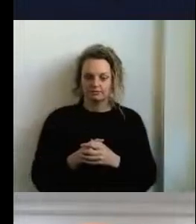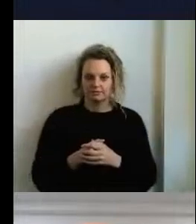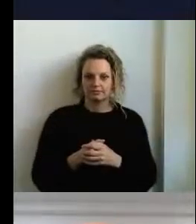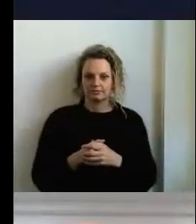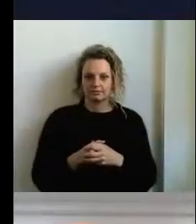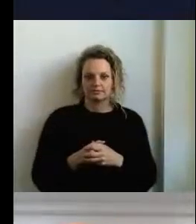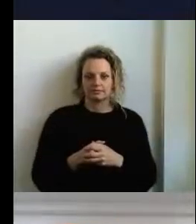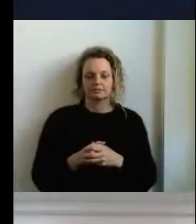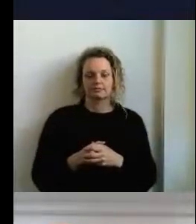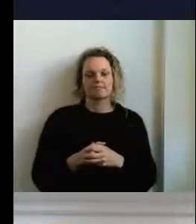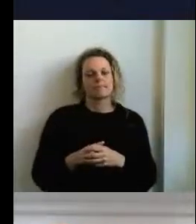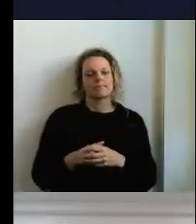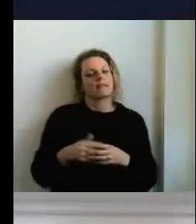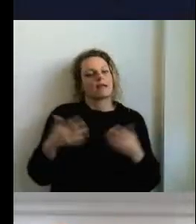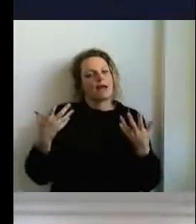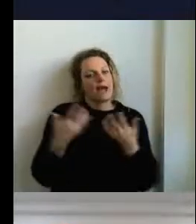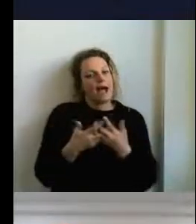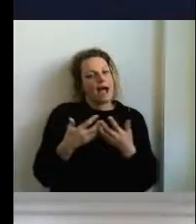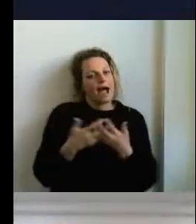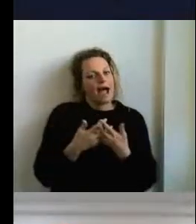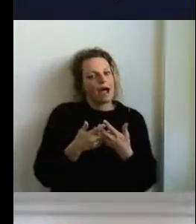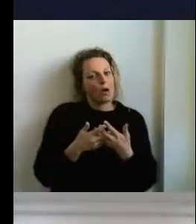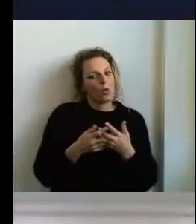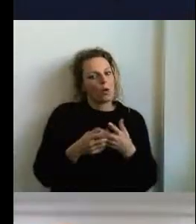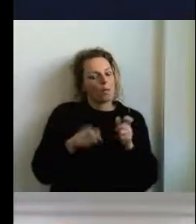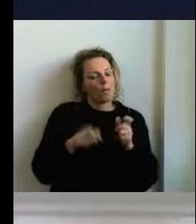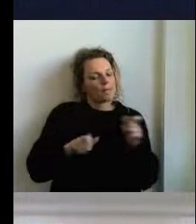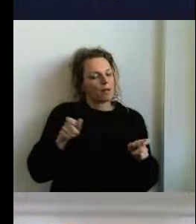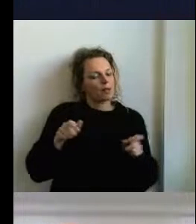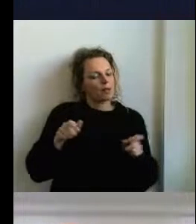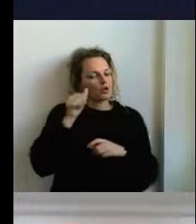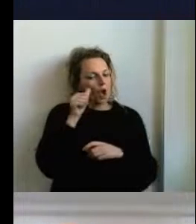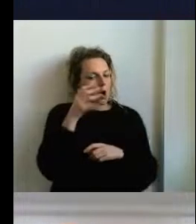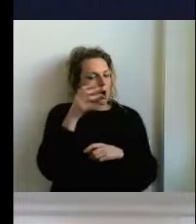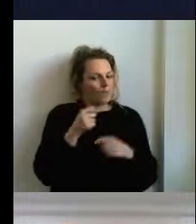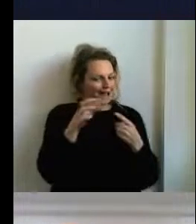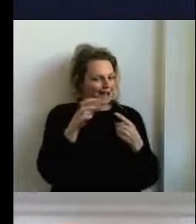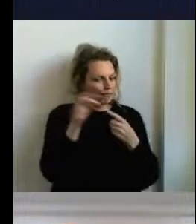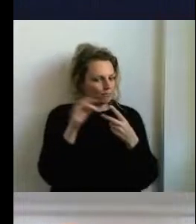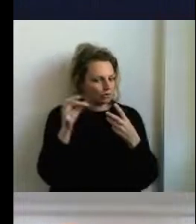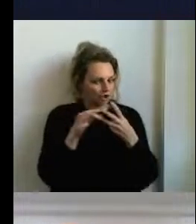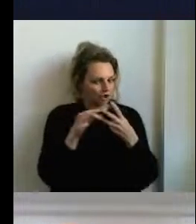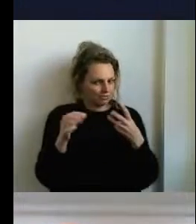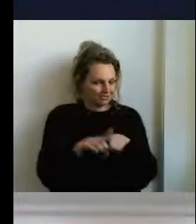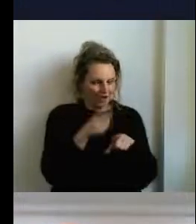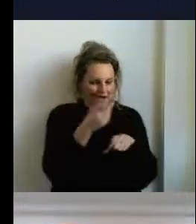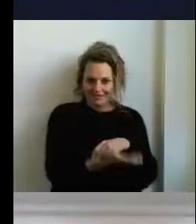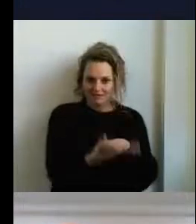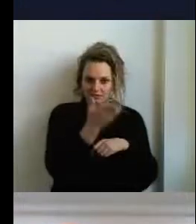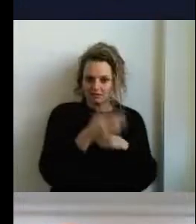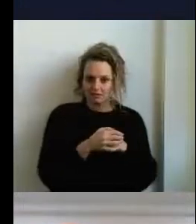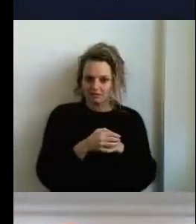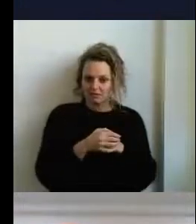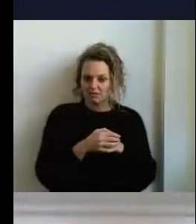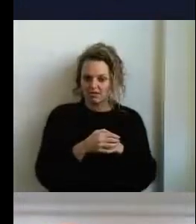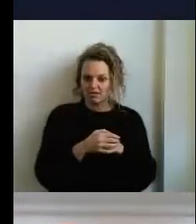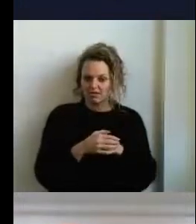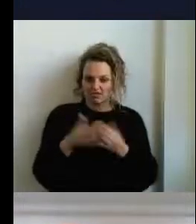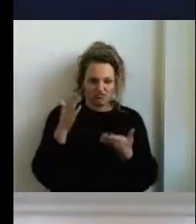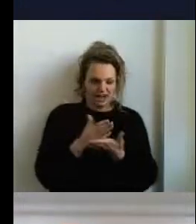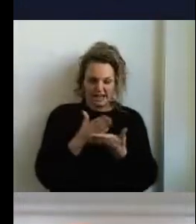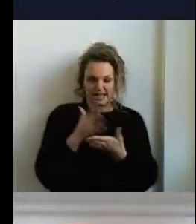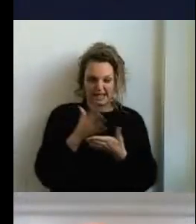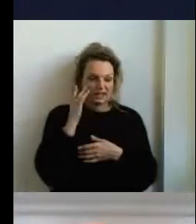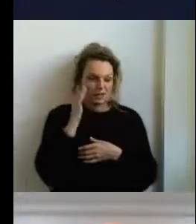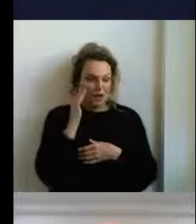would people know they can do this? Like, how would they know they've got options like this? Is it just if they end up going to the